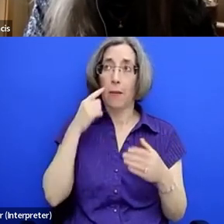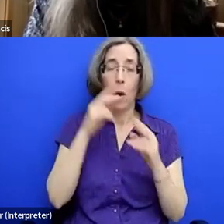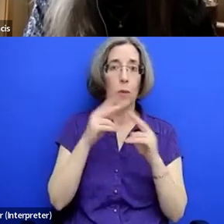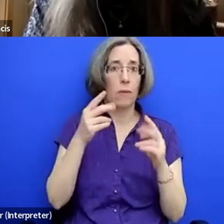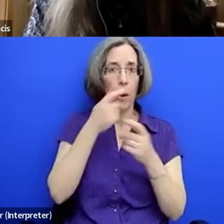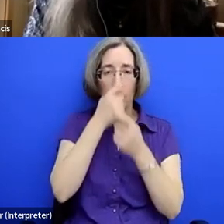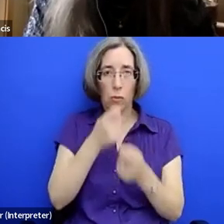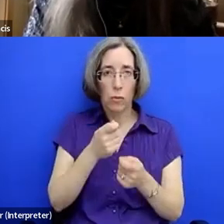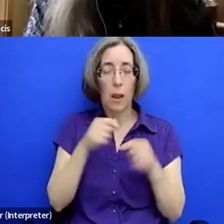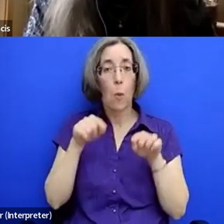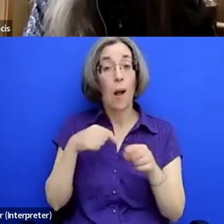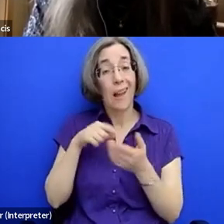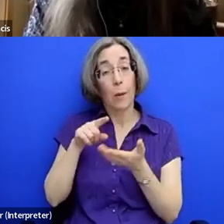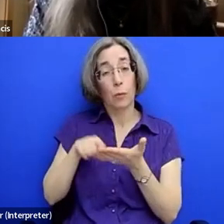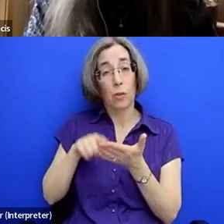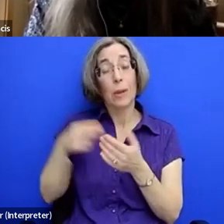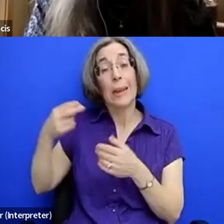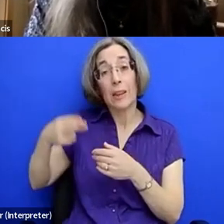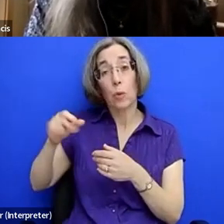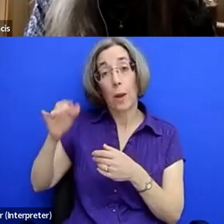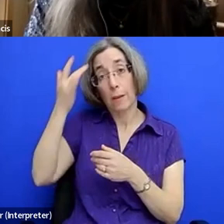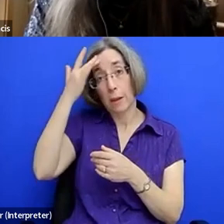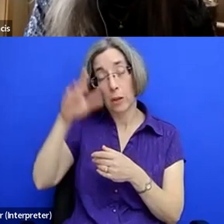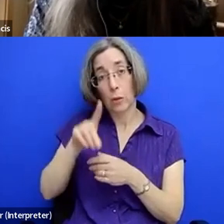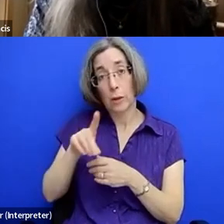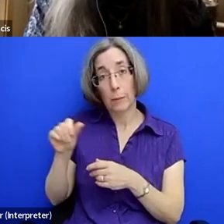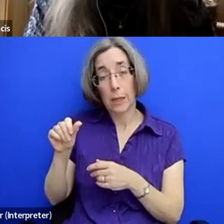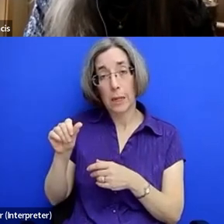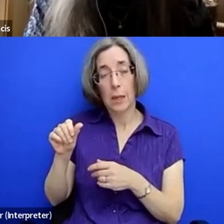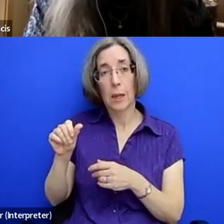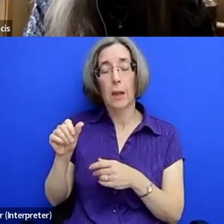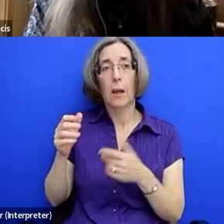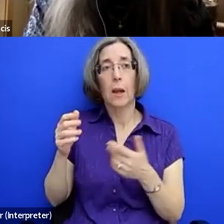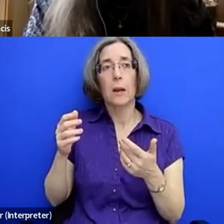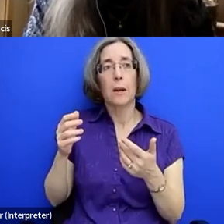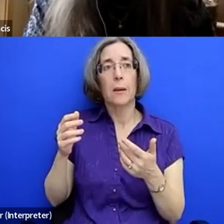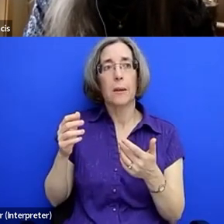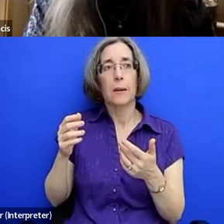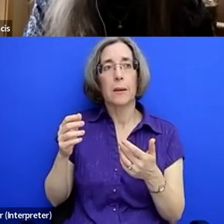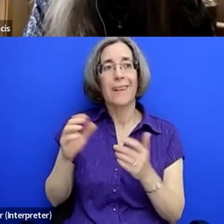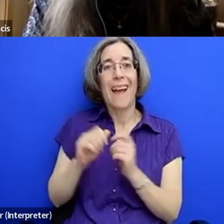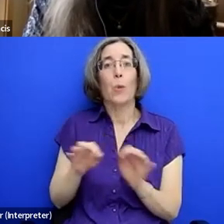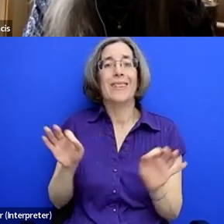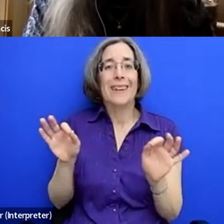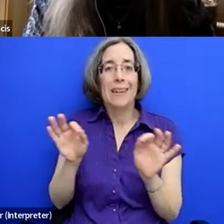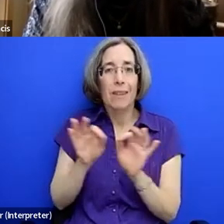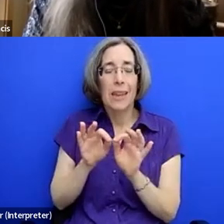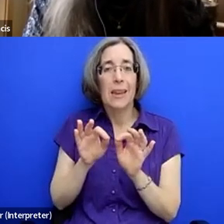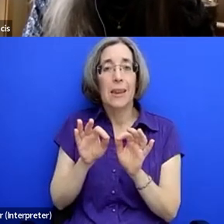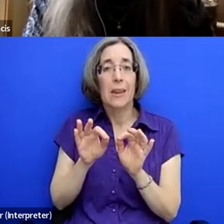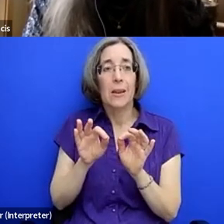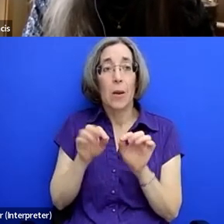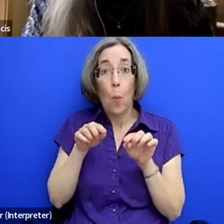the history of intellectual disability was how significant it was in the study of